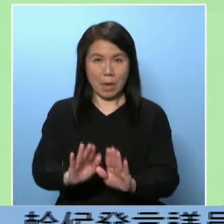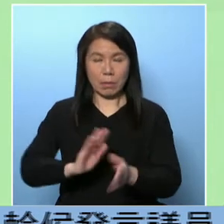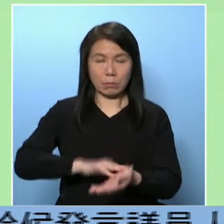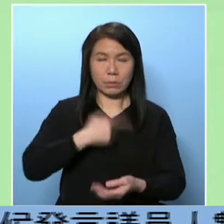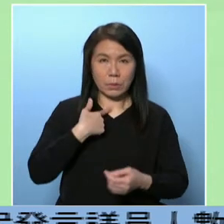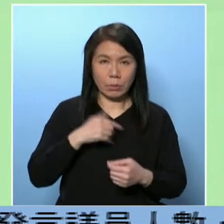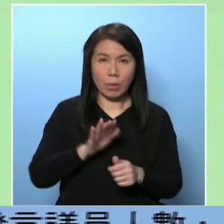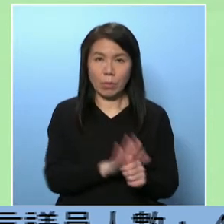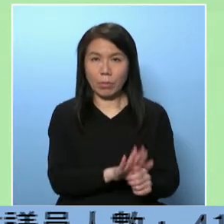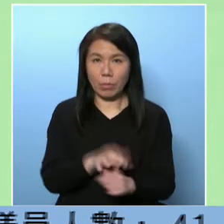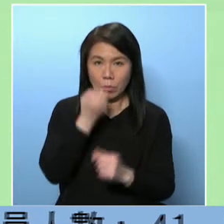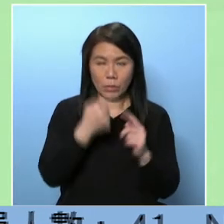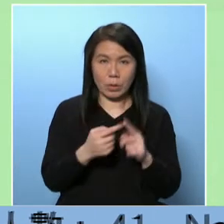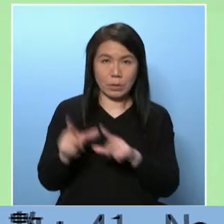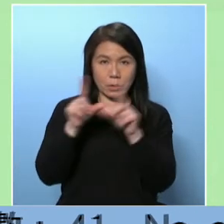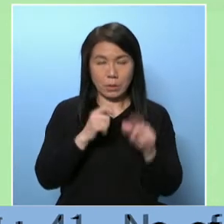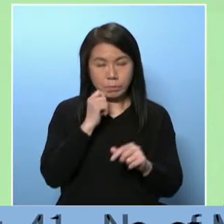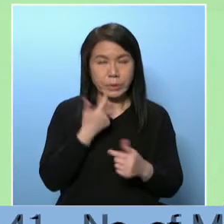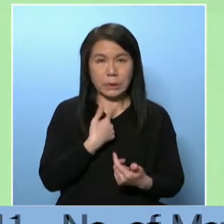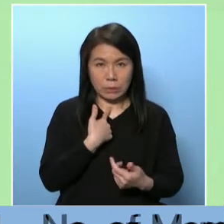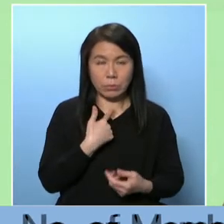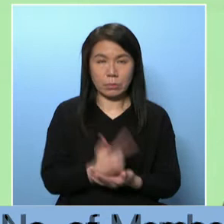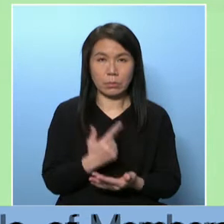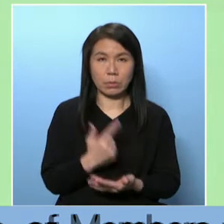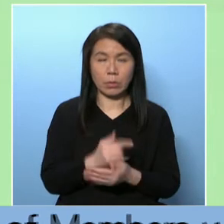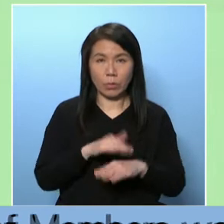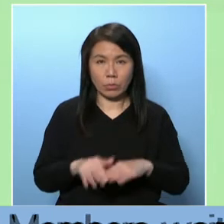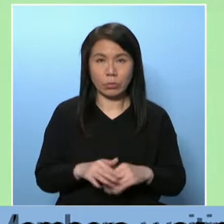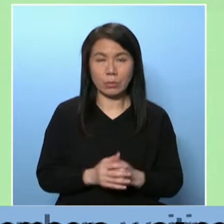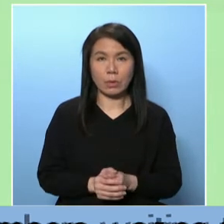dynamic zero cases strategy to protect the public safety.